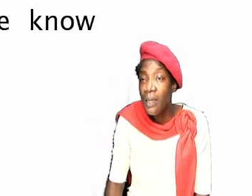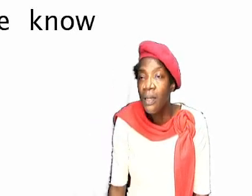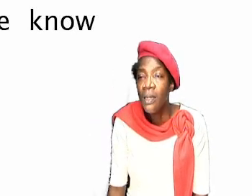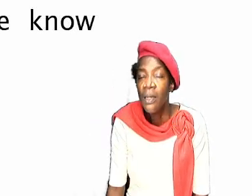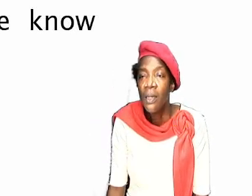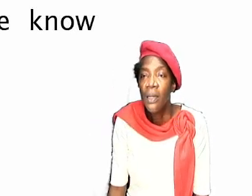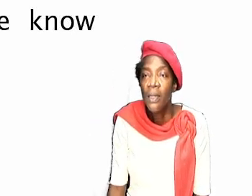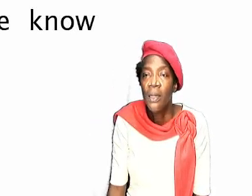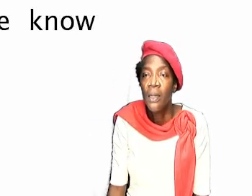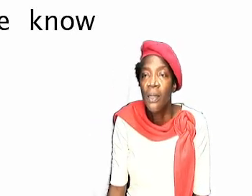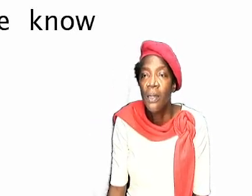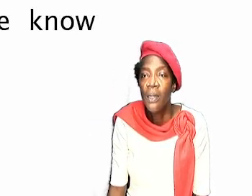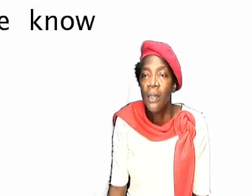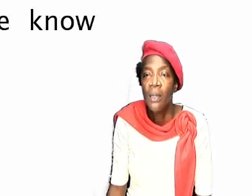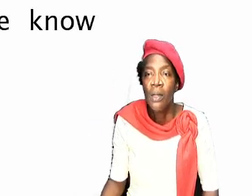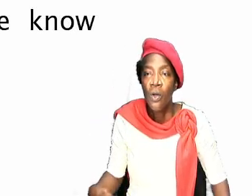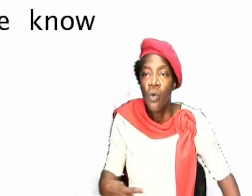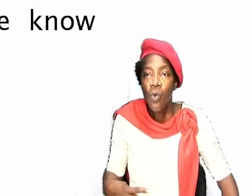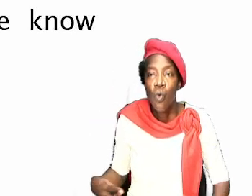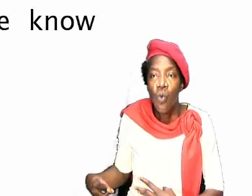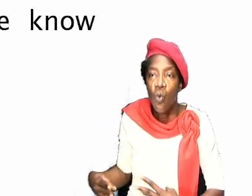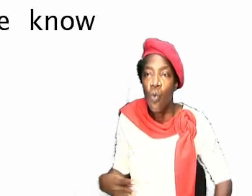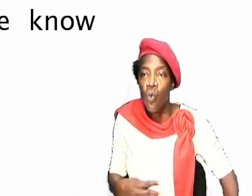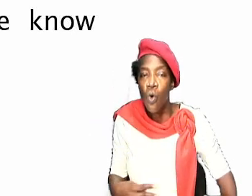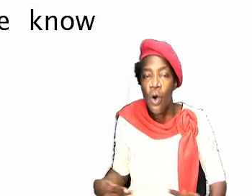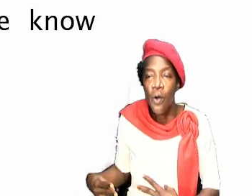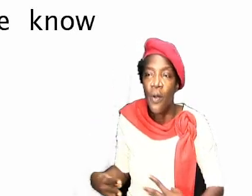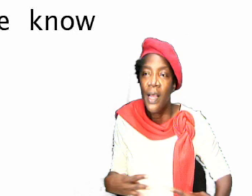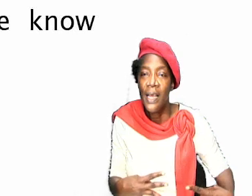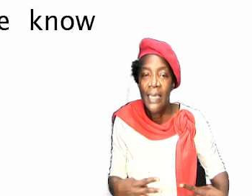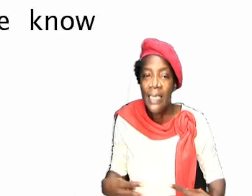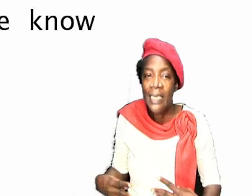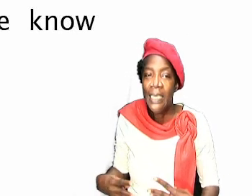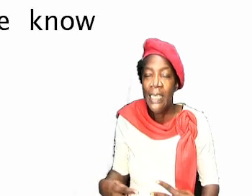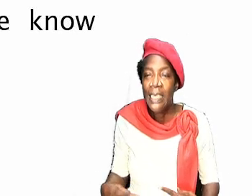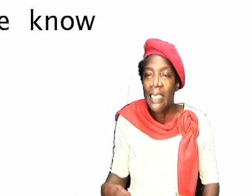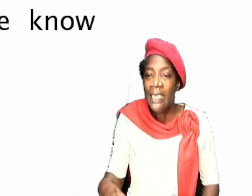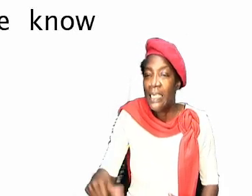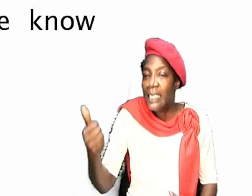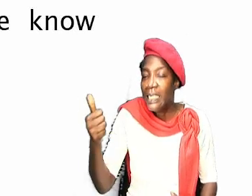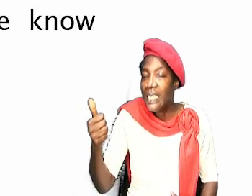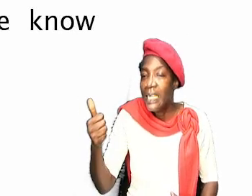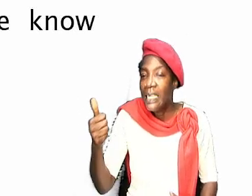to slay his 10,000. That was the song that they sang, the lady sang in Israel.